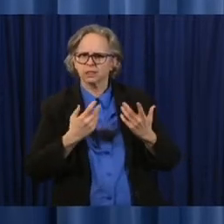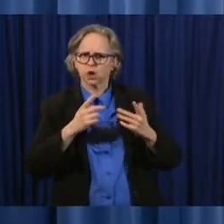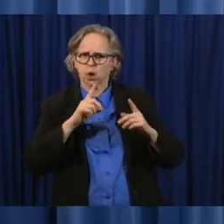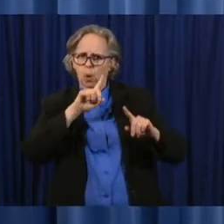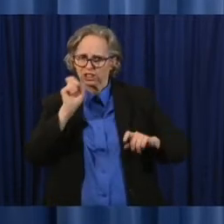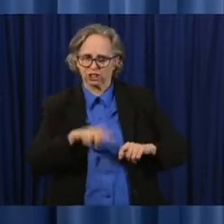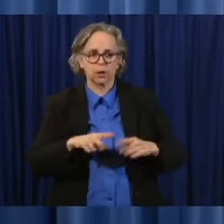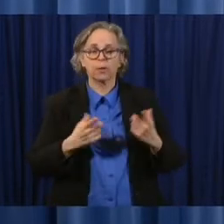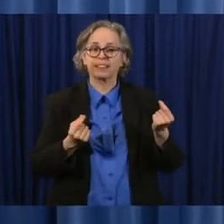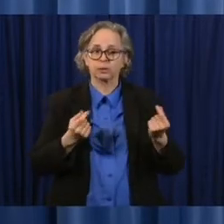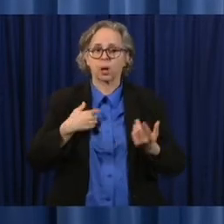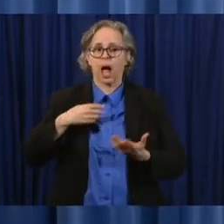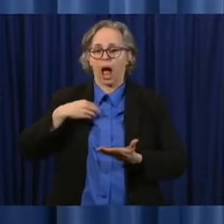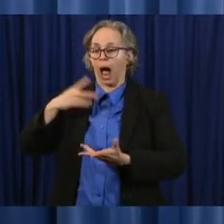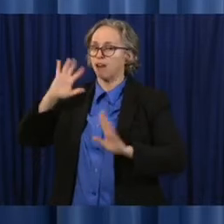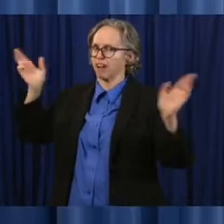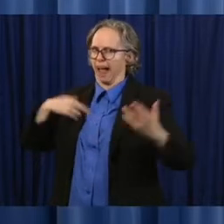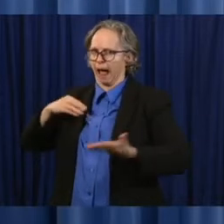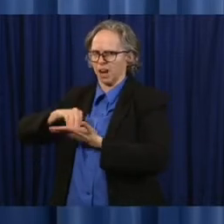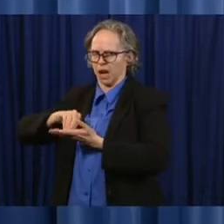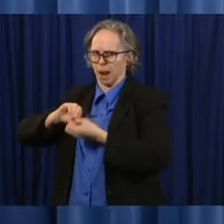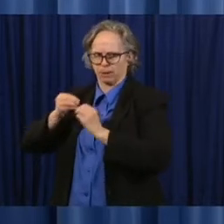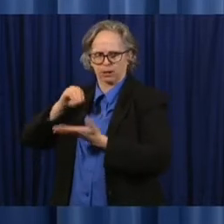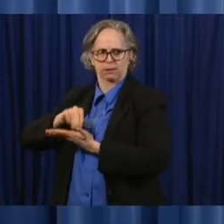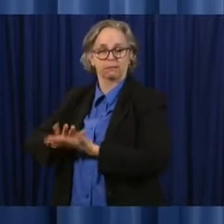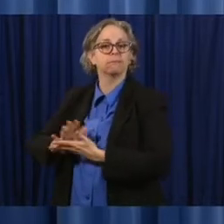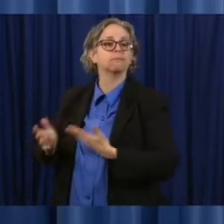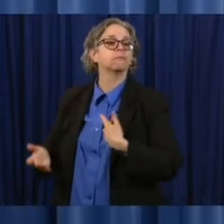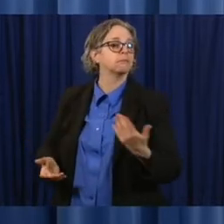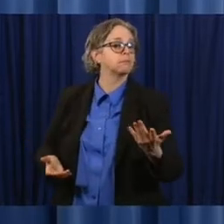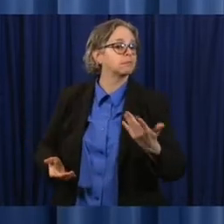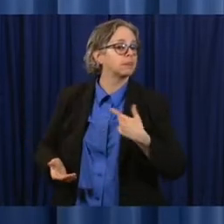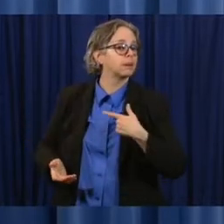down here, secret number, but the